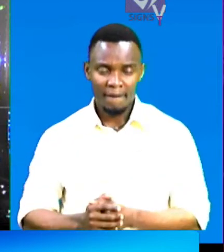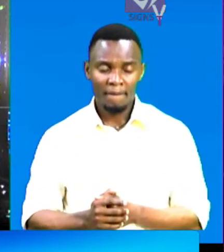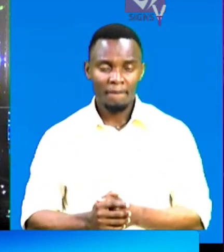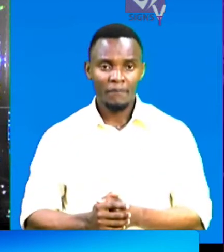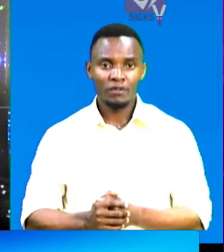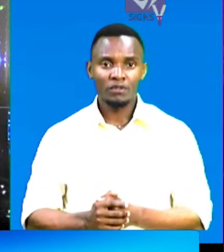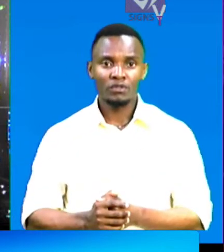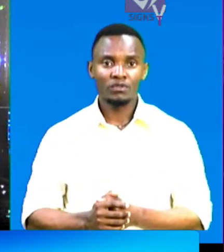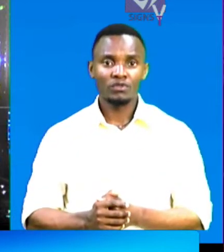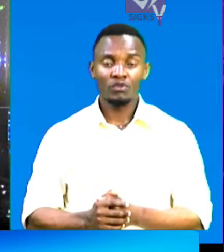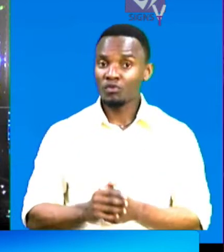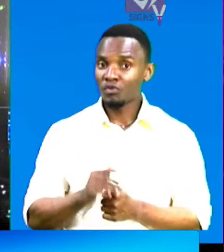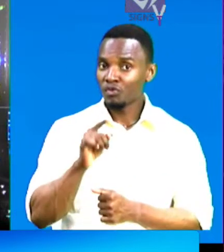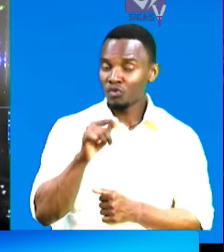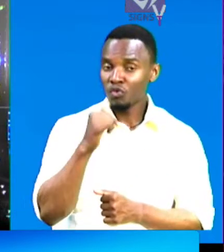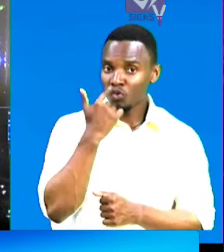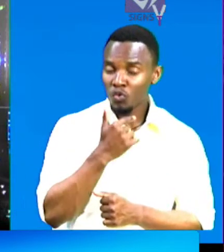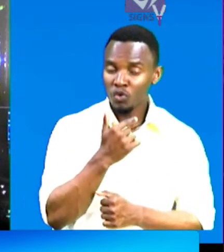drop shipper,